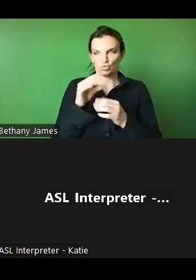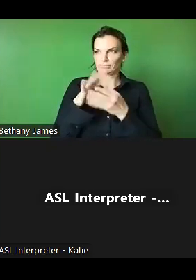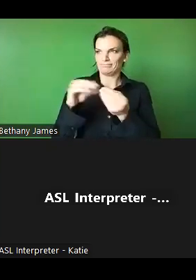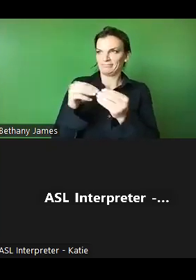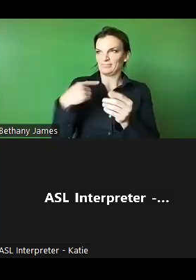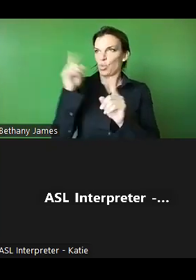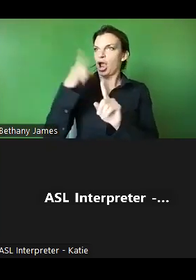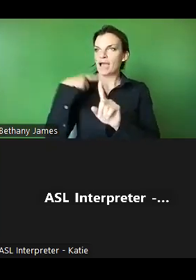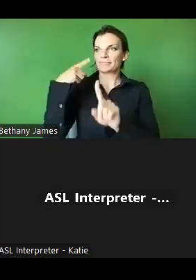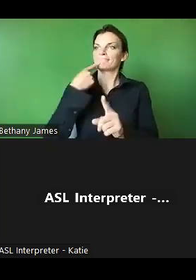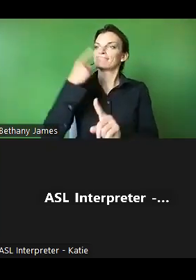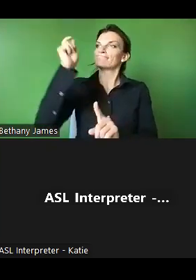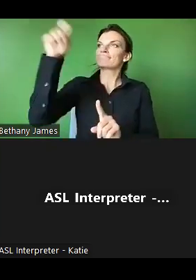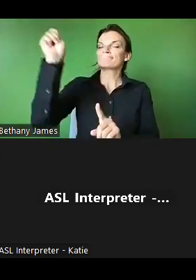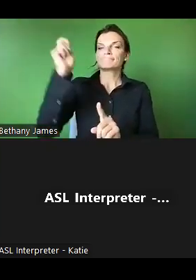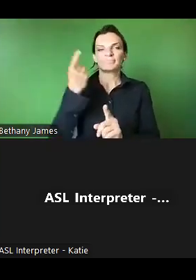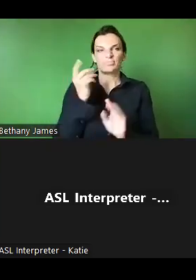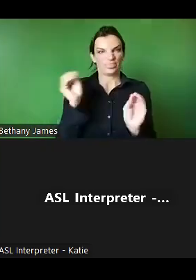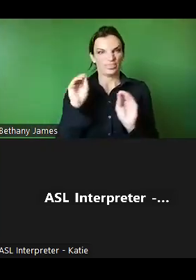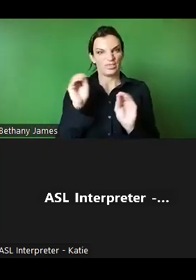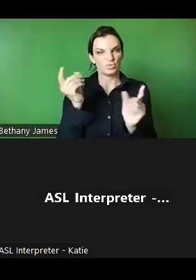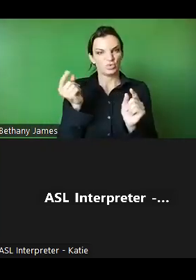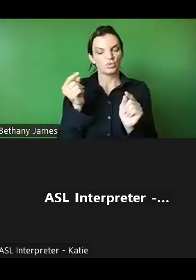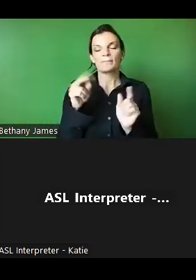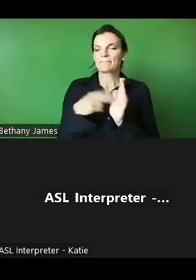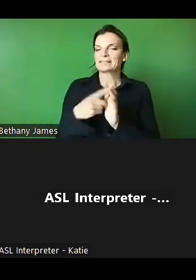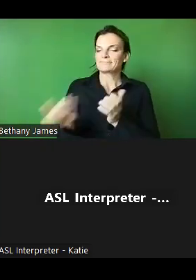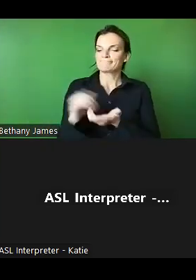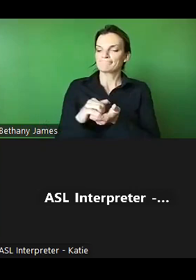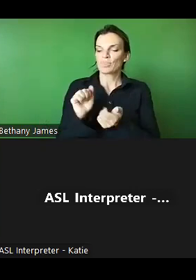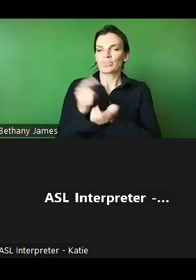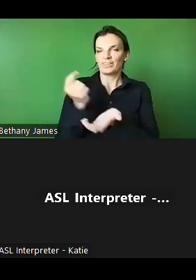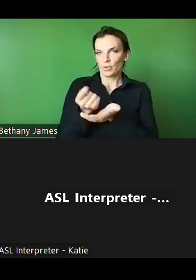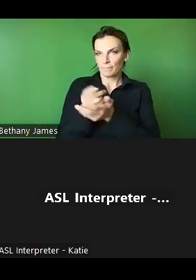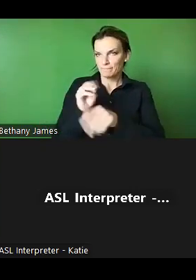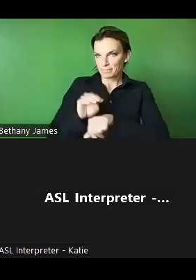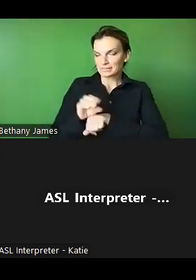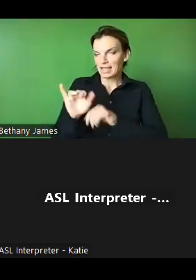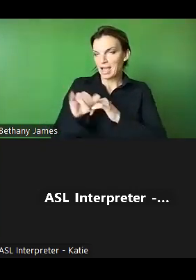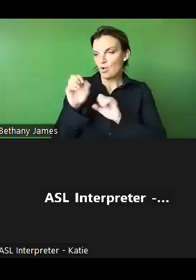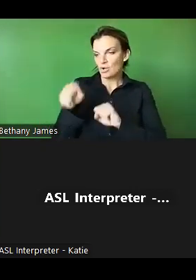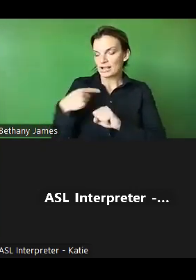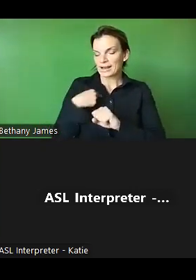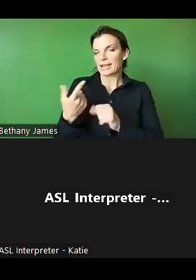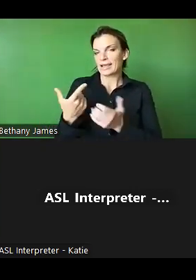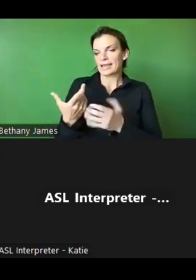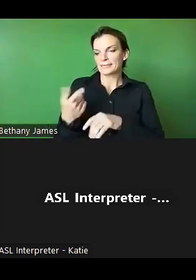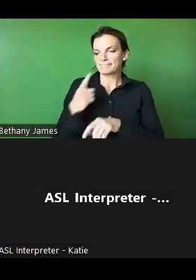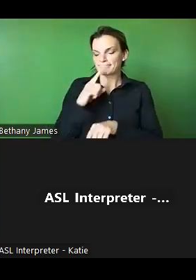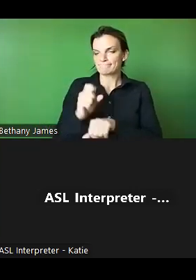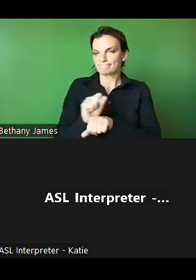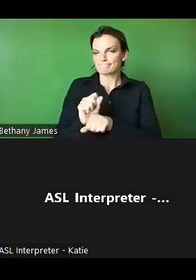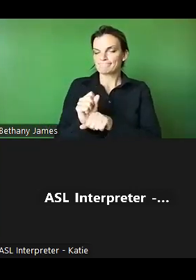start working, perhaps in collaboration with a therapist, on coming up with some ways to promote some actual